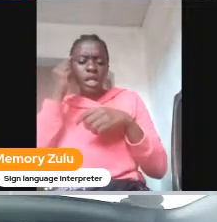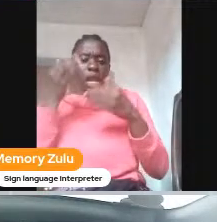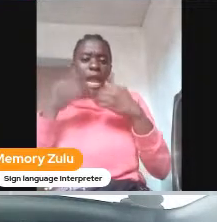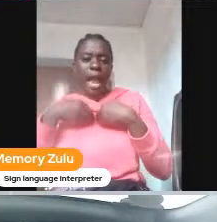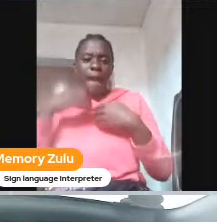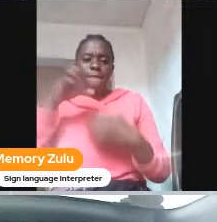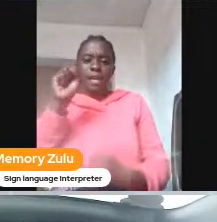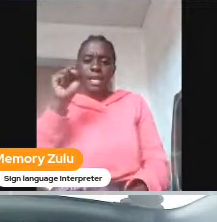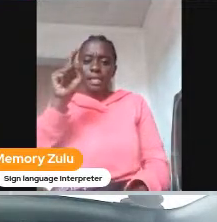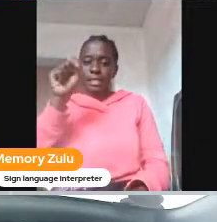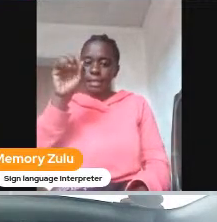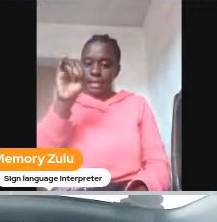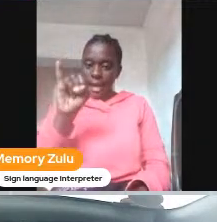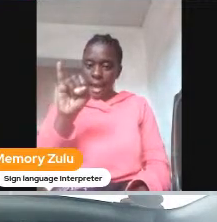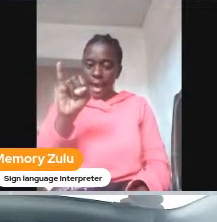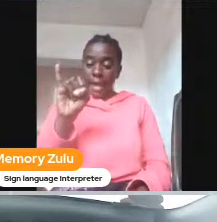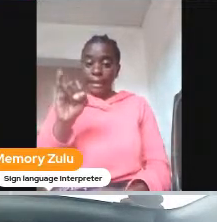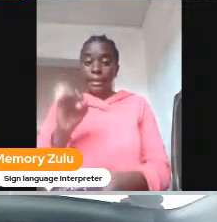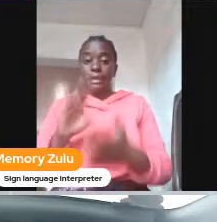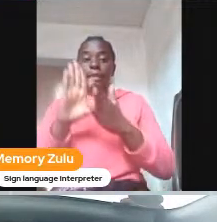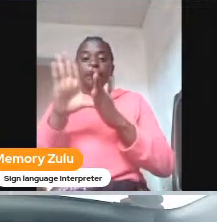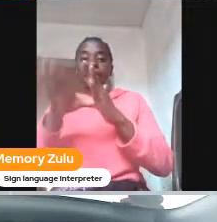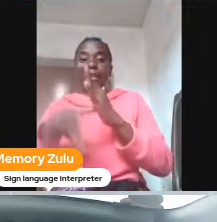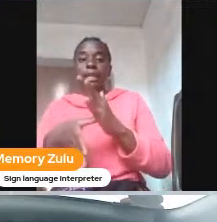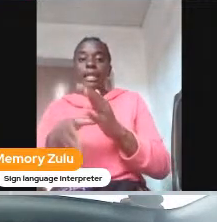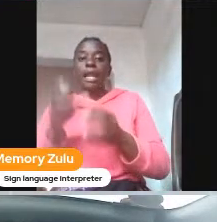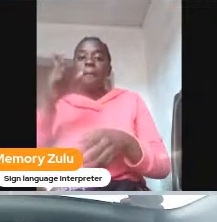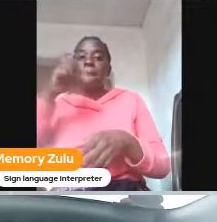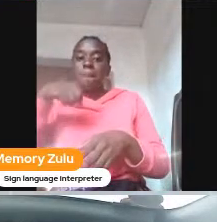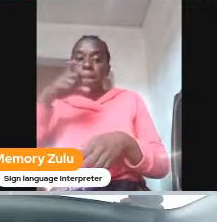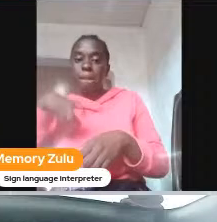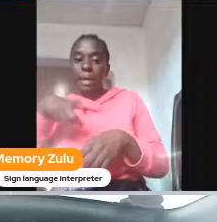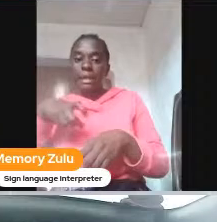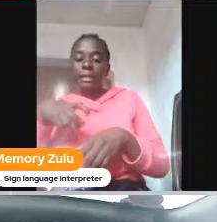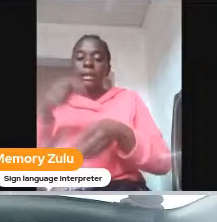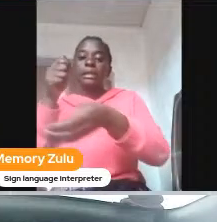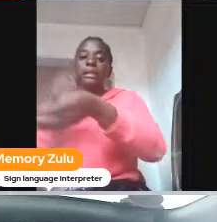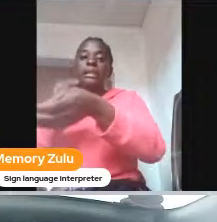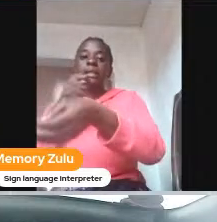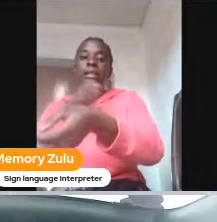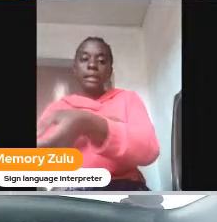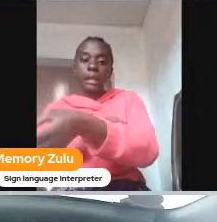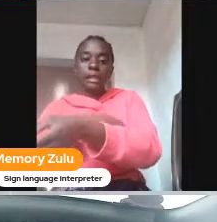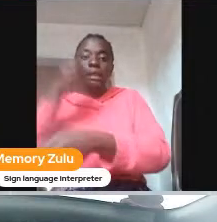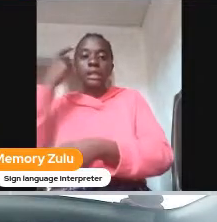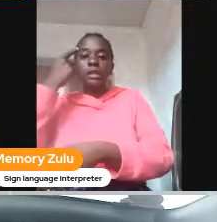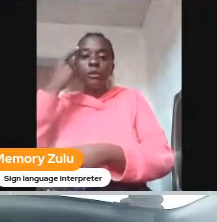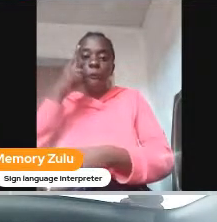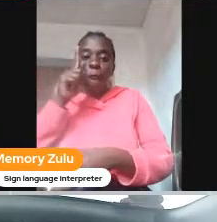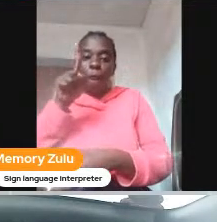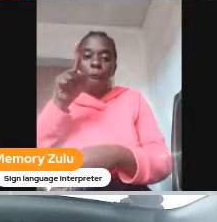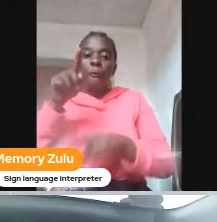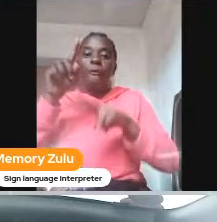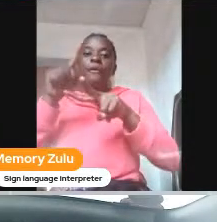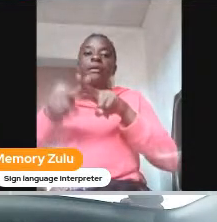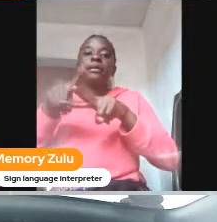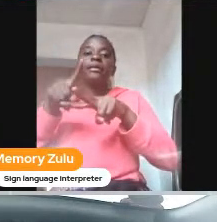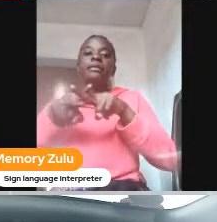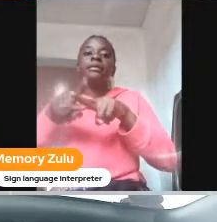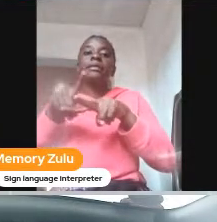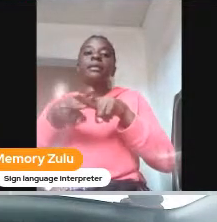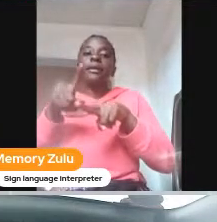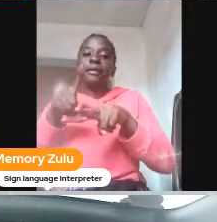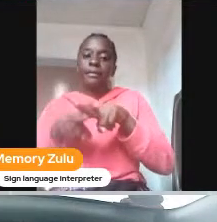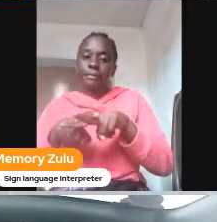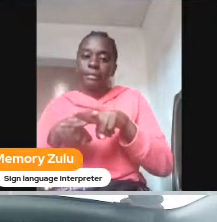for HIV and according to history they are sexually active also test for syphilis, and we use